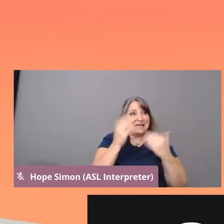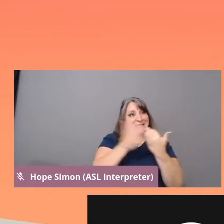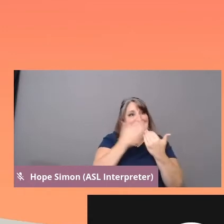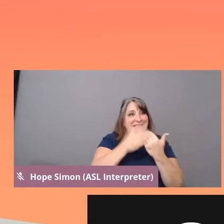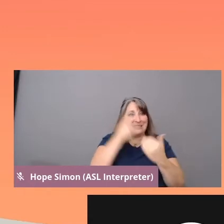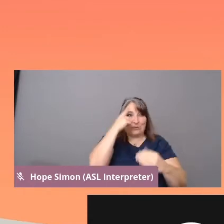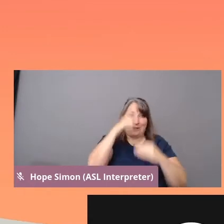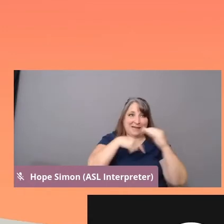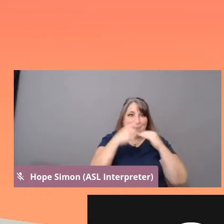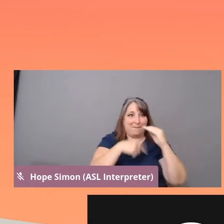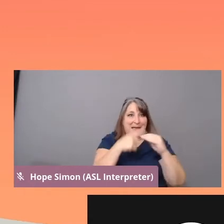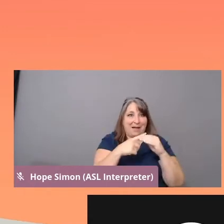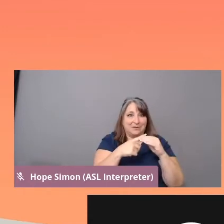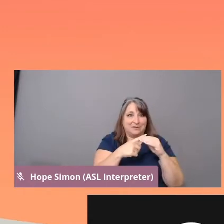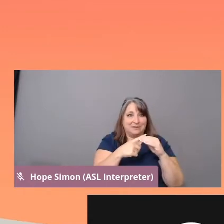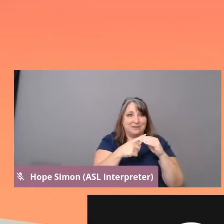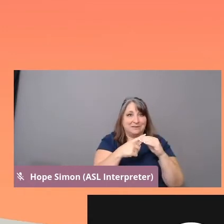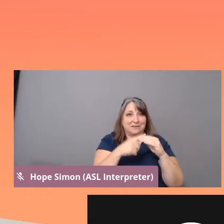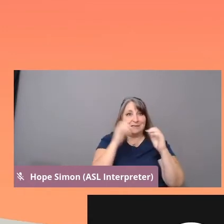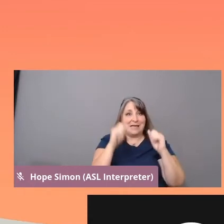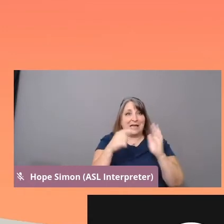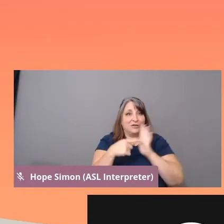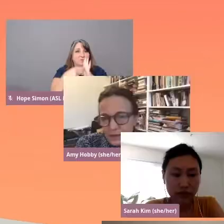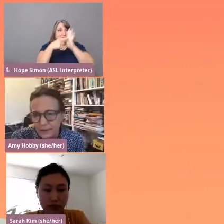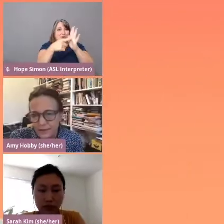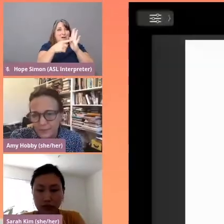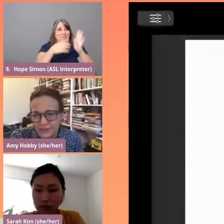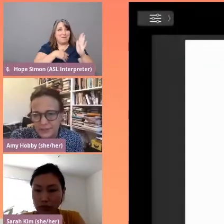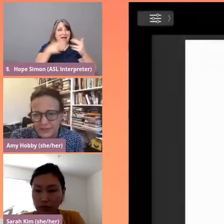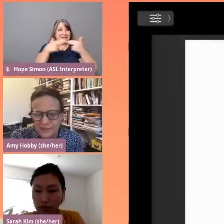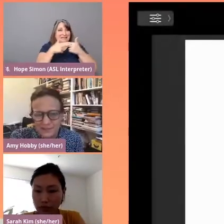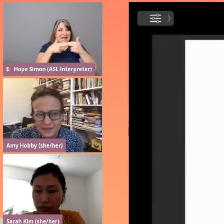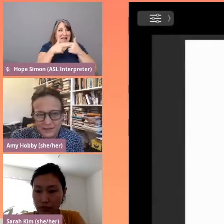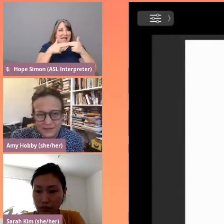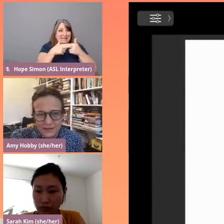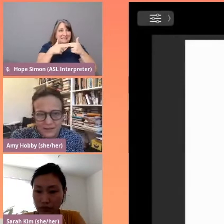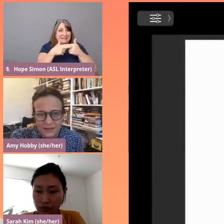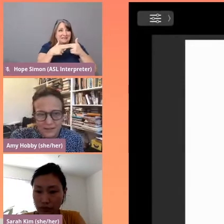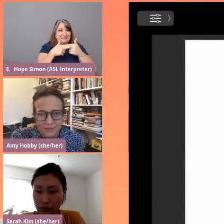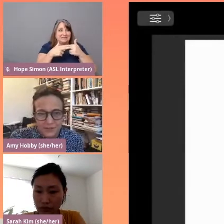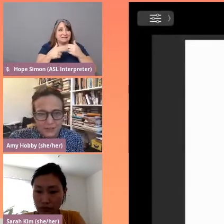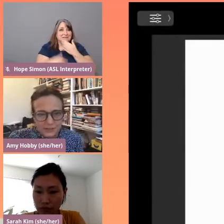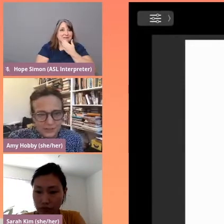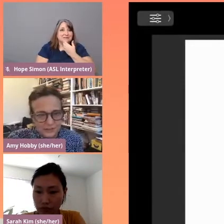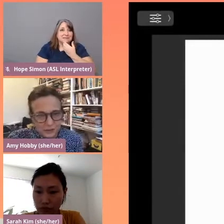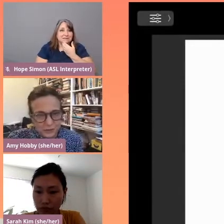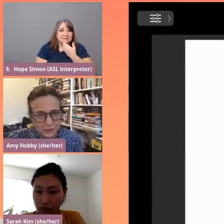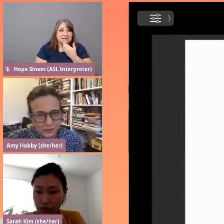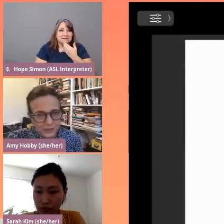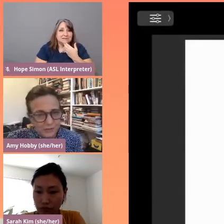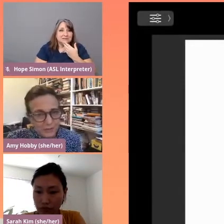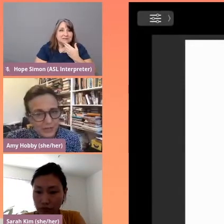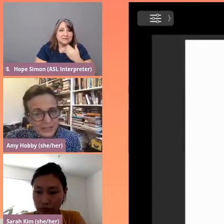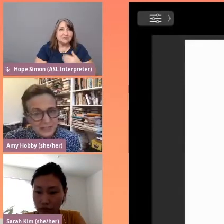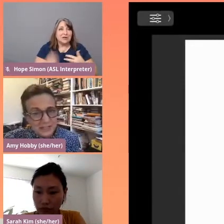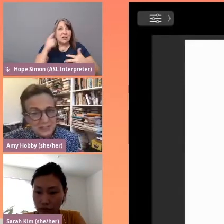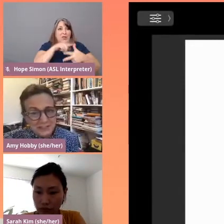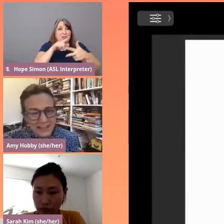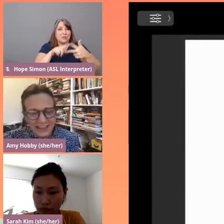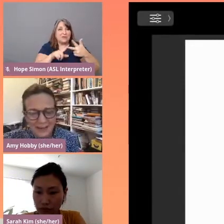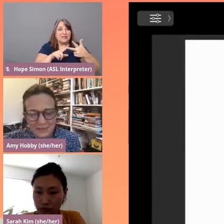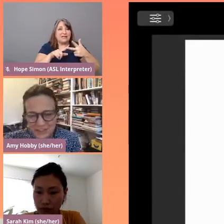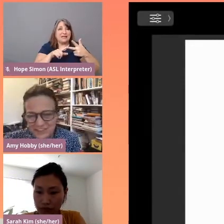So can you put up my slide, please? 3 dimensions of distribution in 3